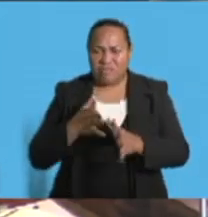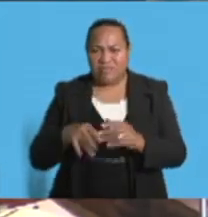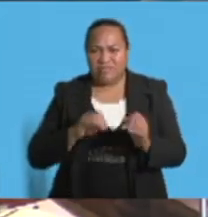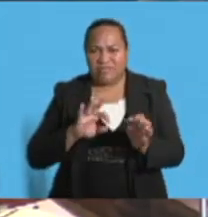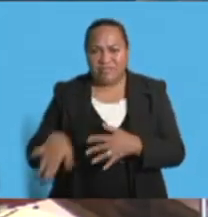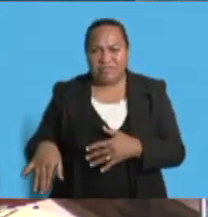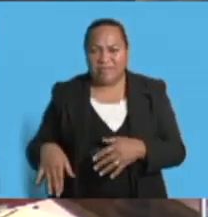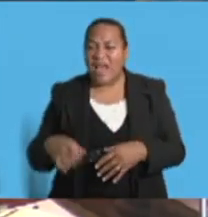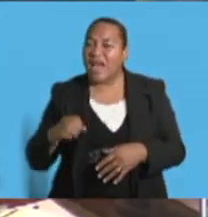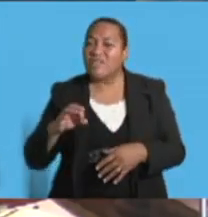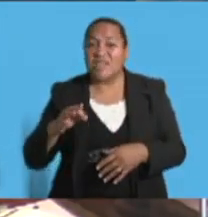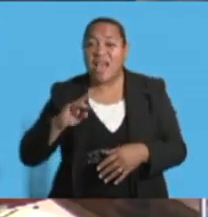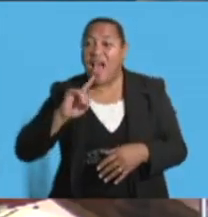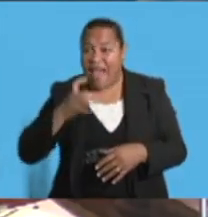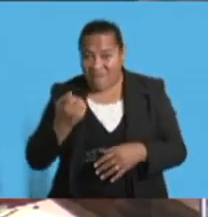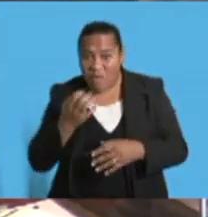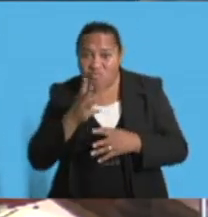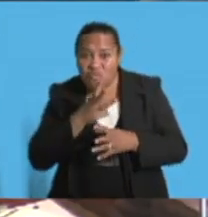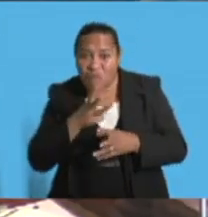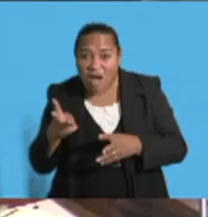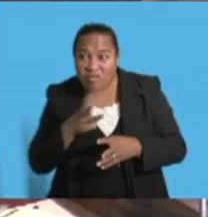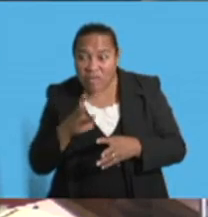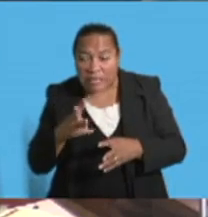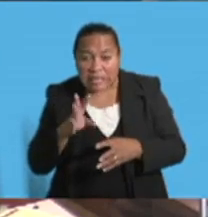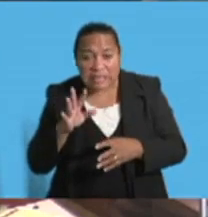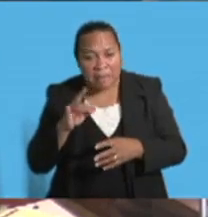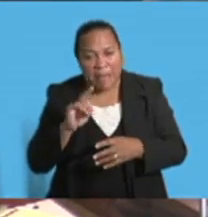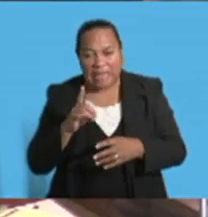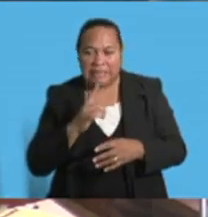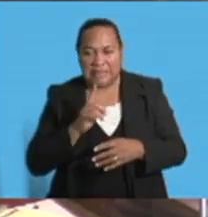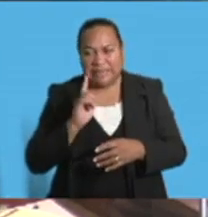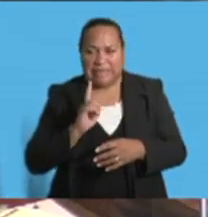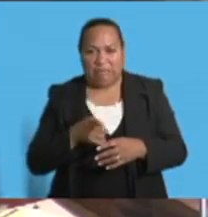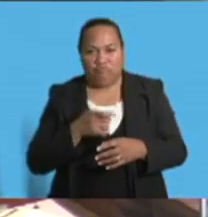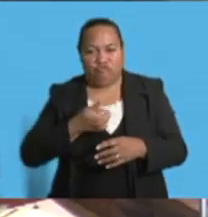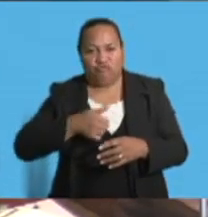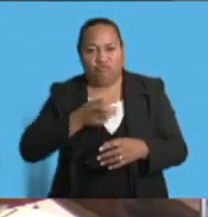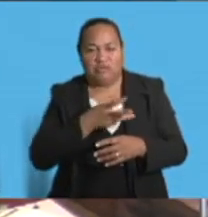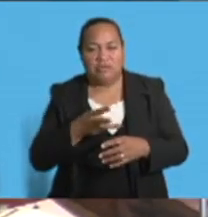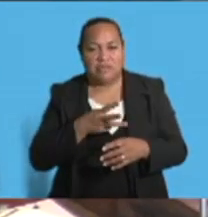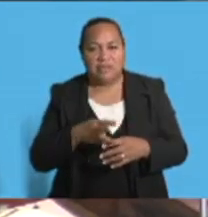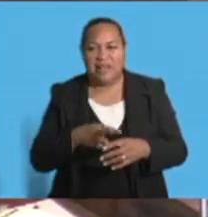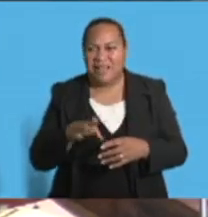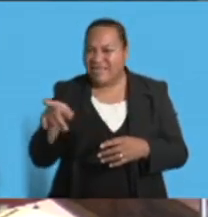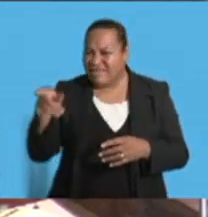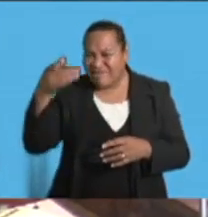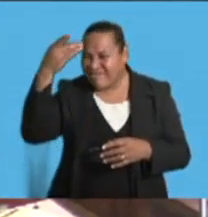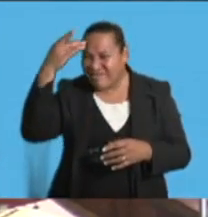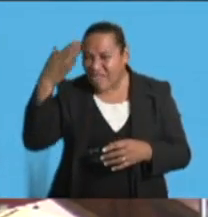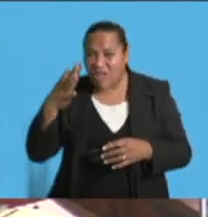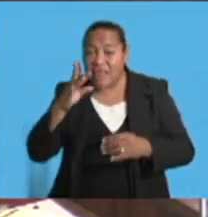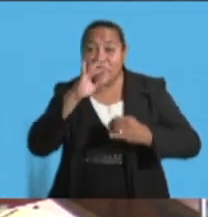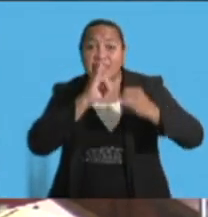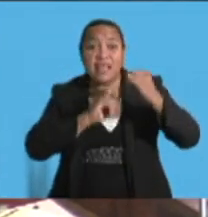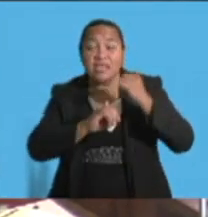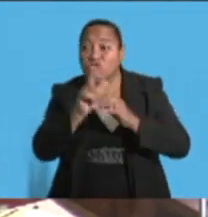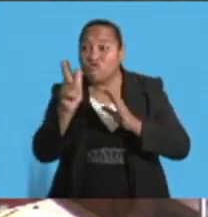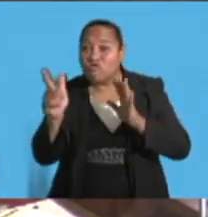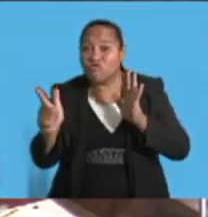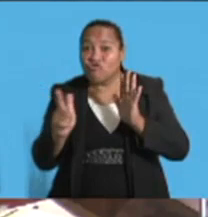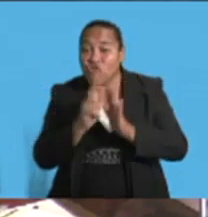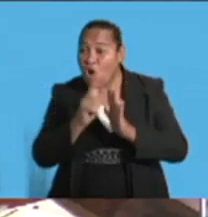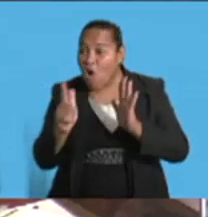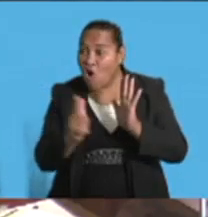but if I use those words, it will become unparliamentary. Little do they know that under international laws, it is not possible for